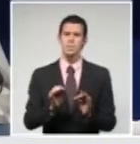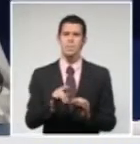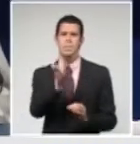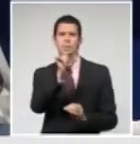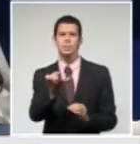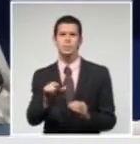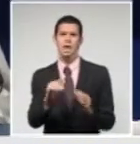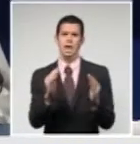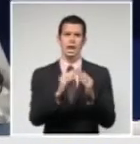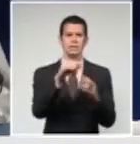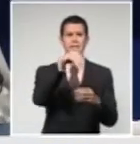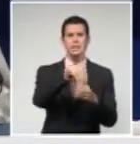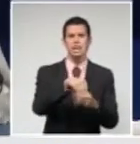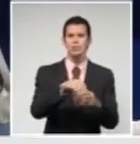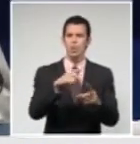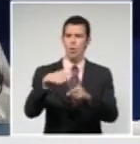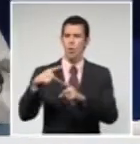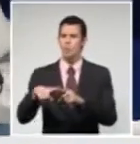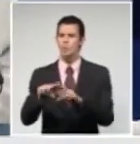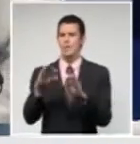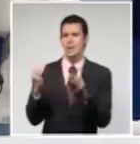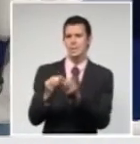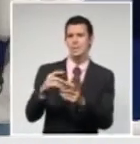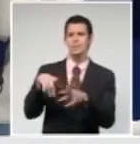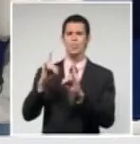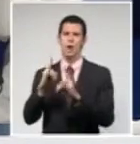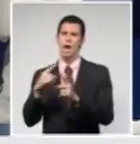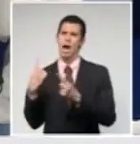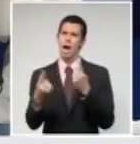The region of the Americas, which accounts for